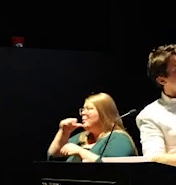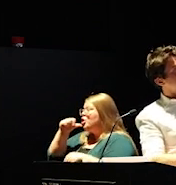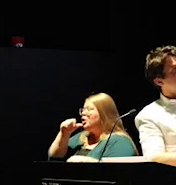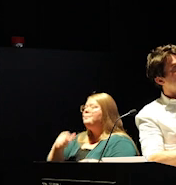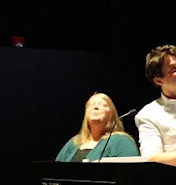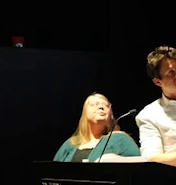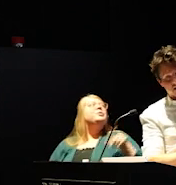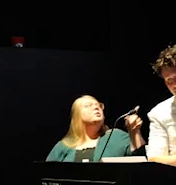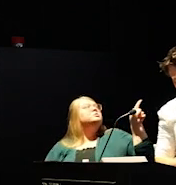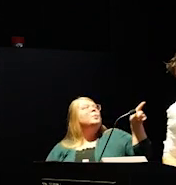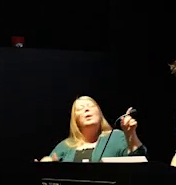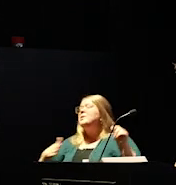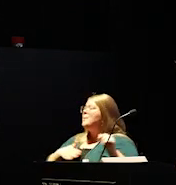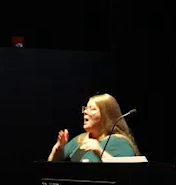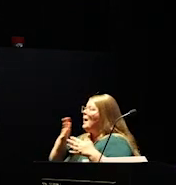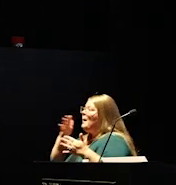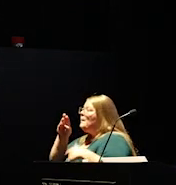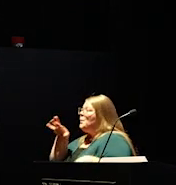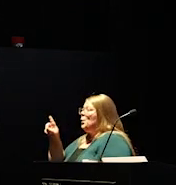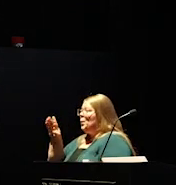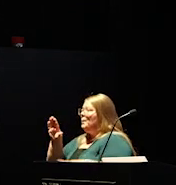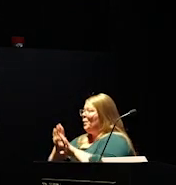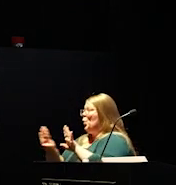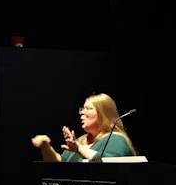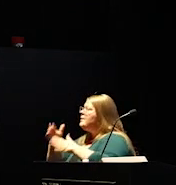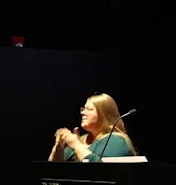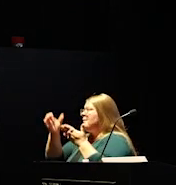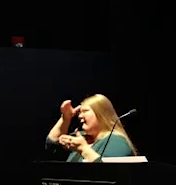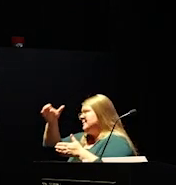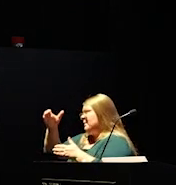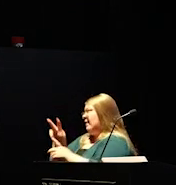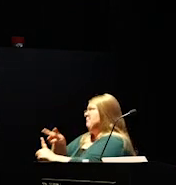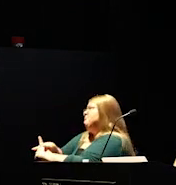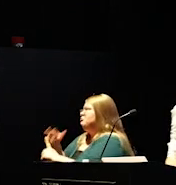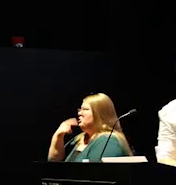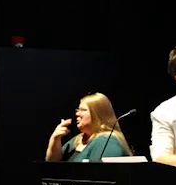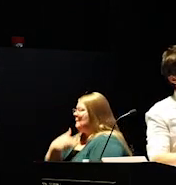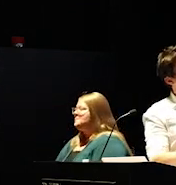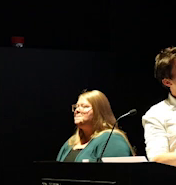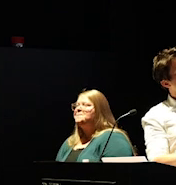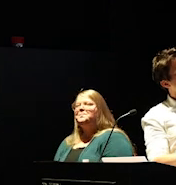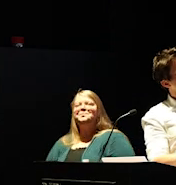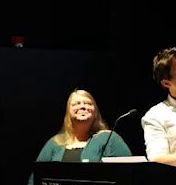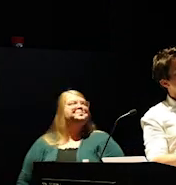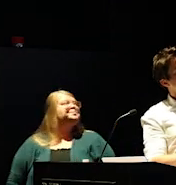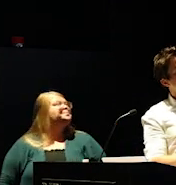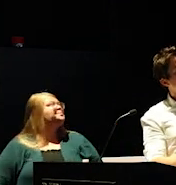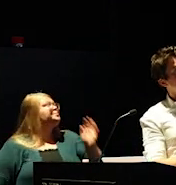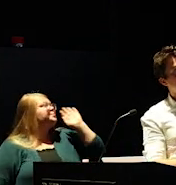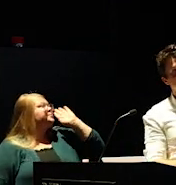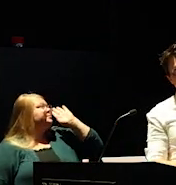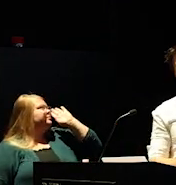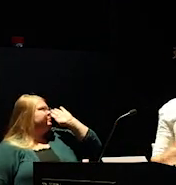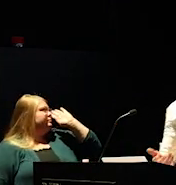time, but these are some of the things that I like latched onto. So then the other thing that this introduced in